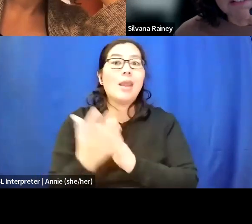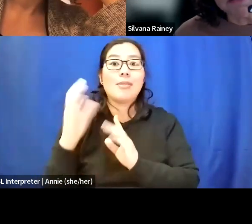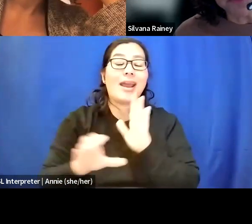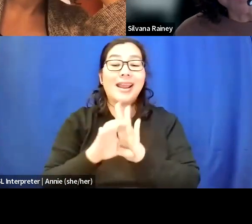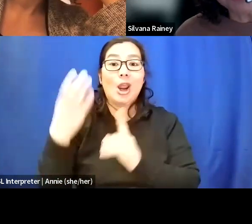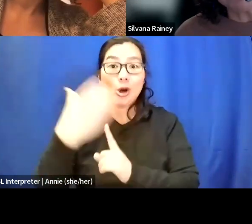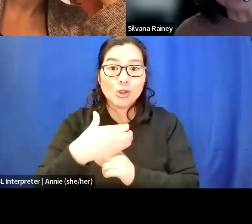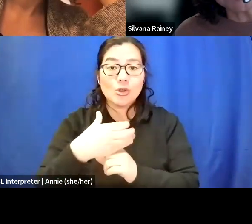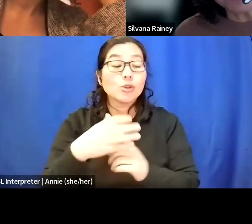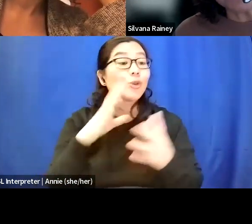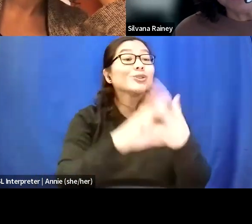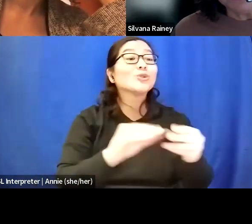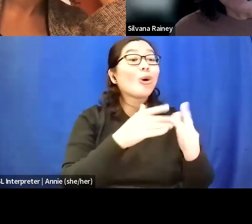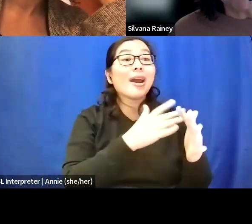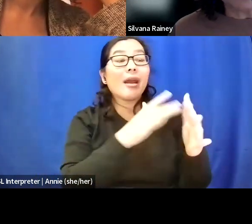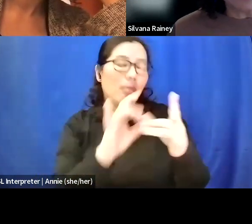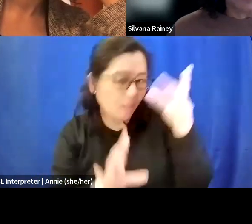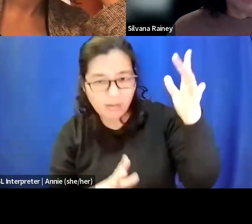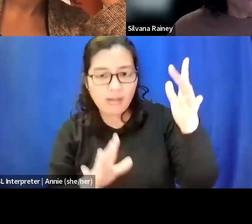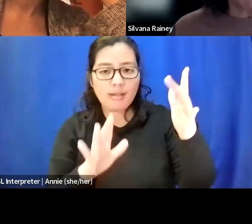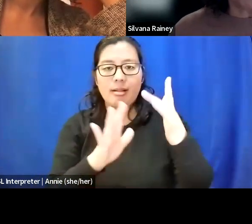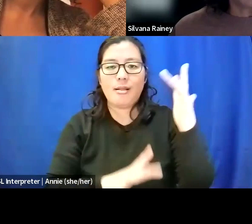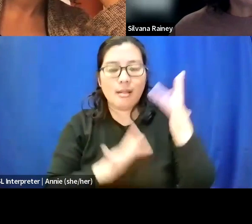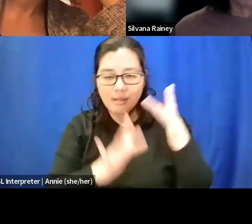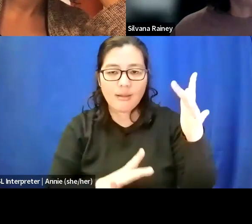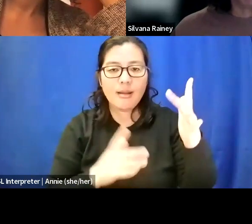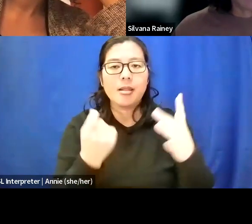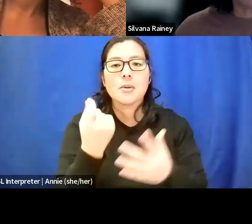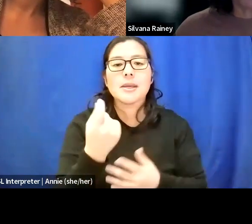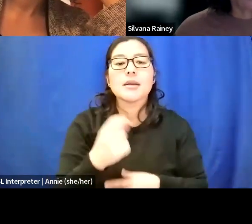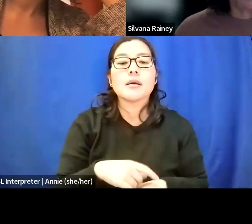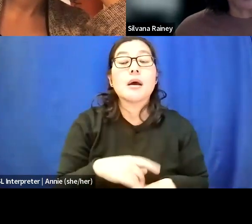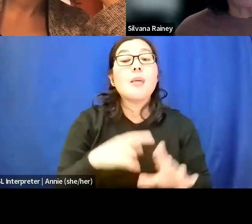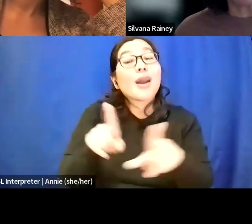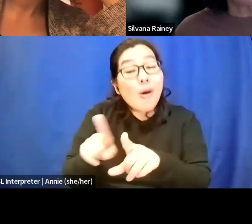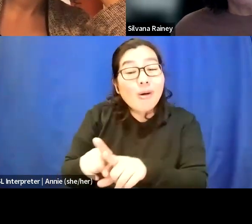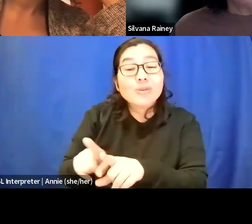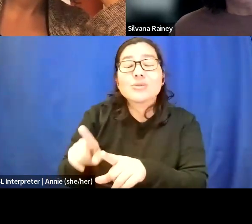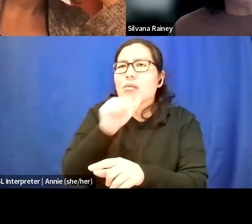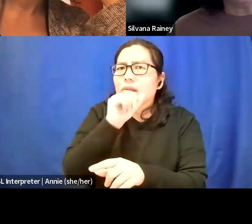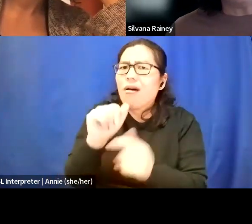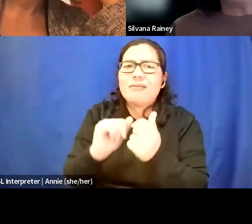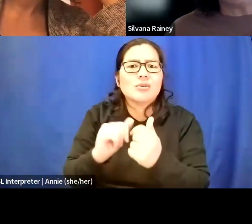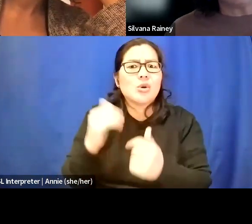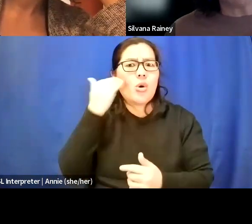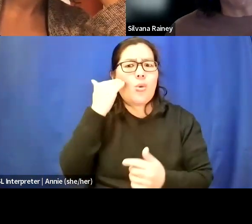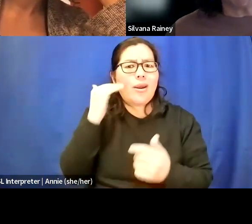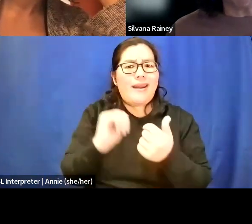story for me a little bit. But I love knowing how the panels were,